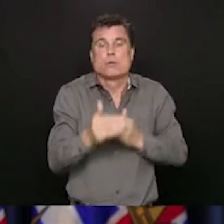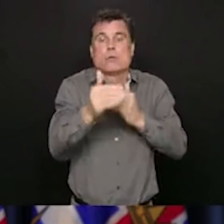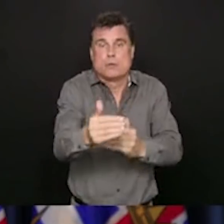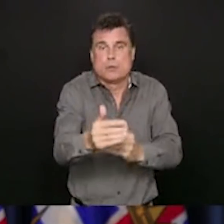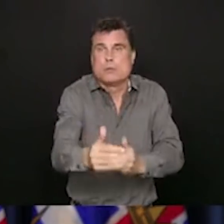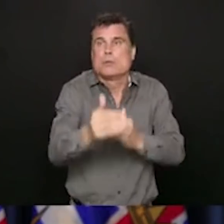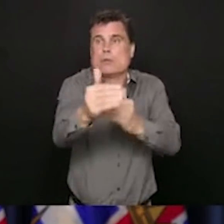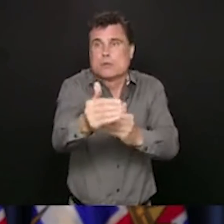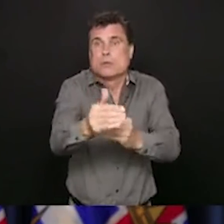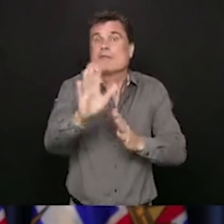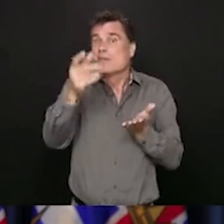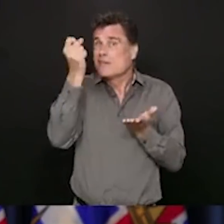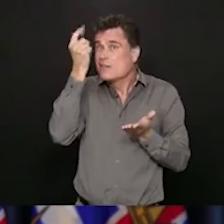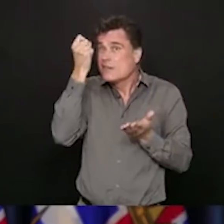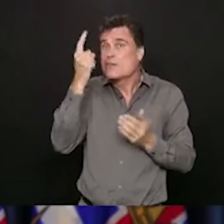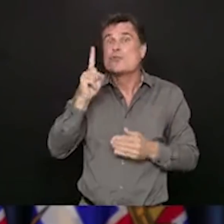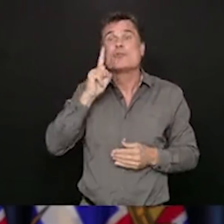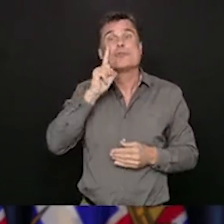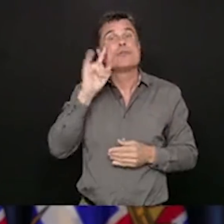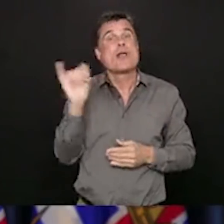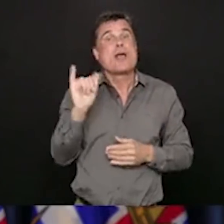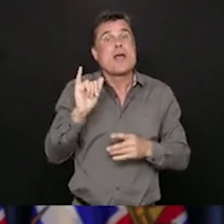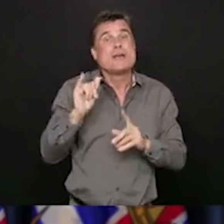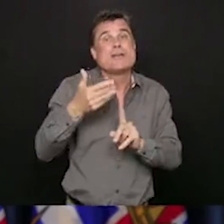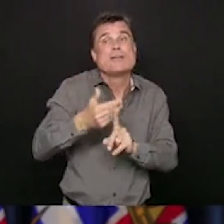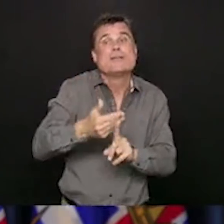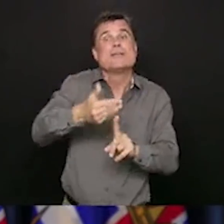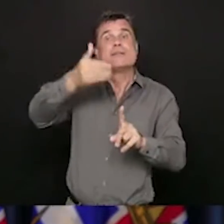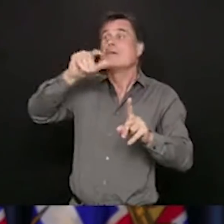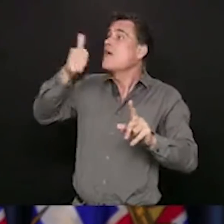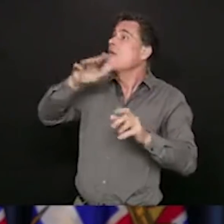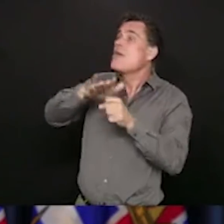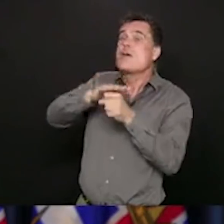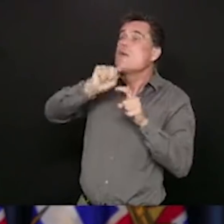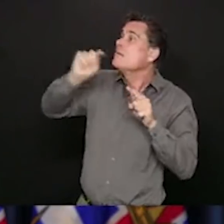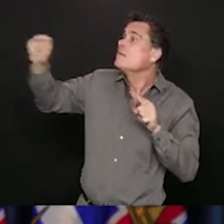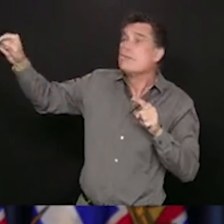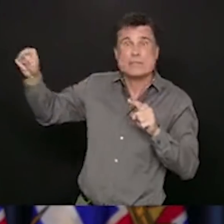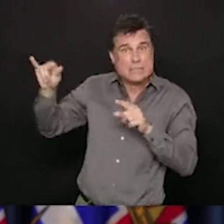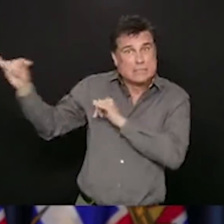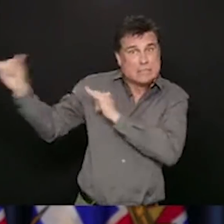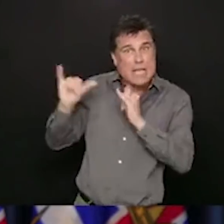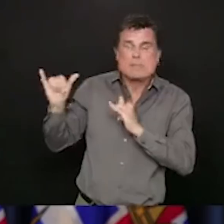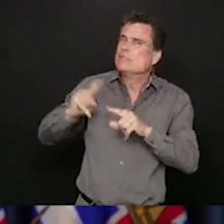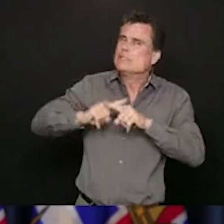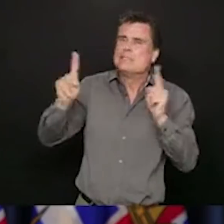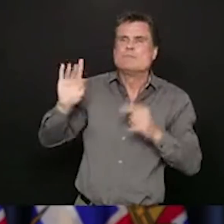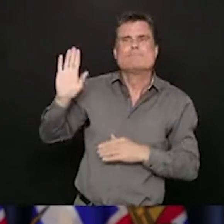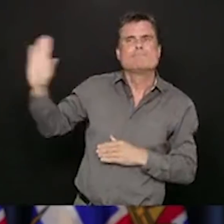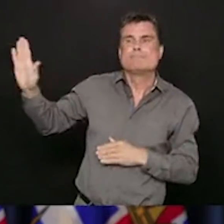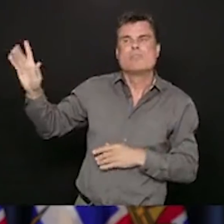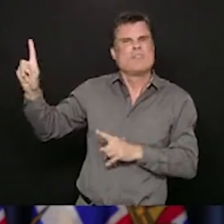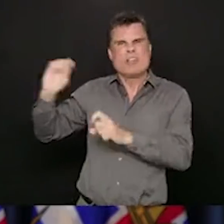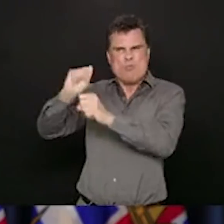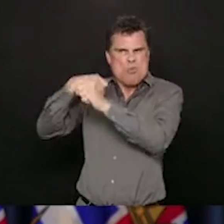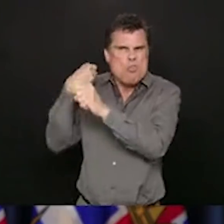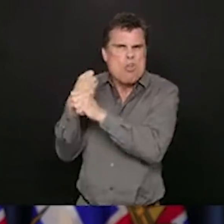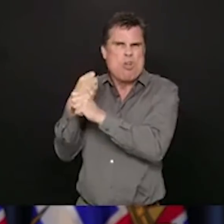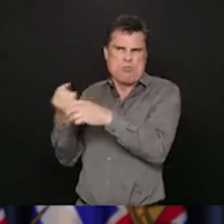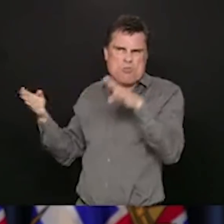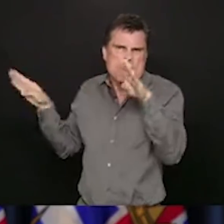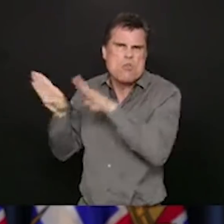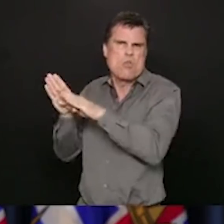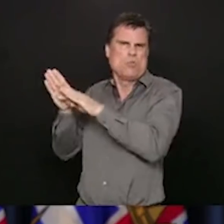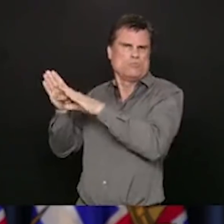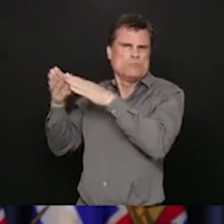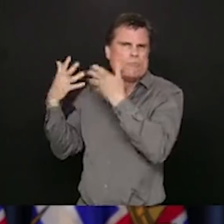different approach. The approach in British Columbia was to focus on how could we keep sectors operating safely rather than shutting